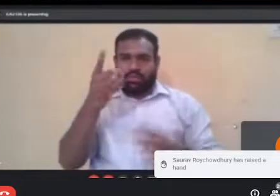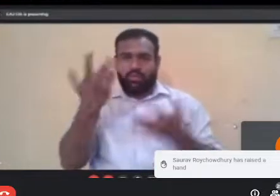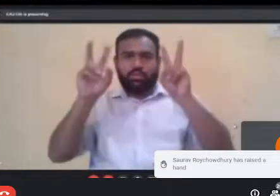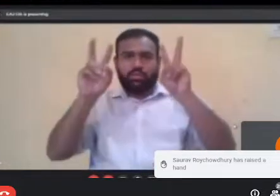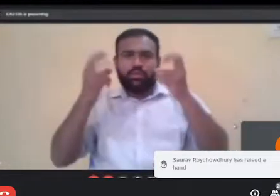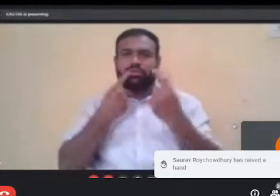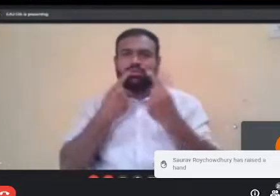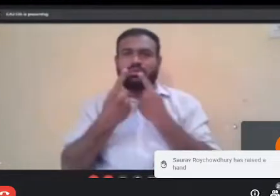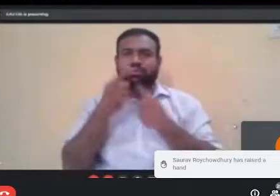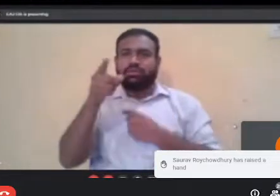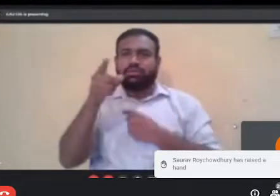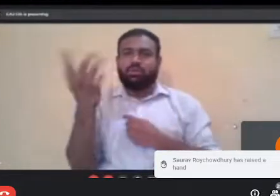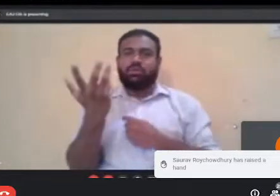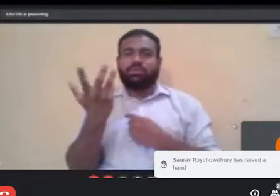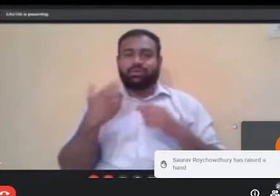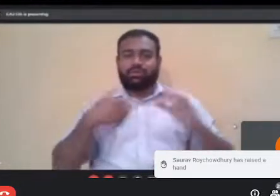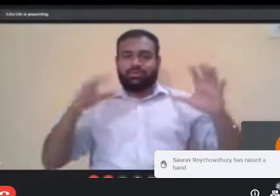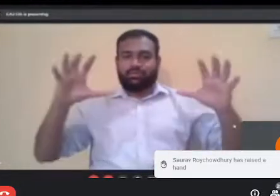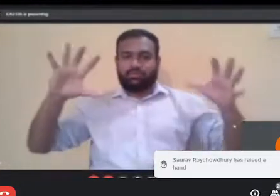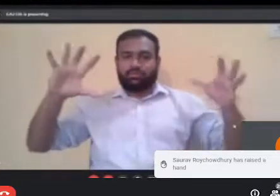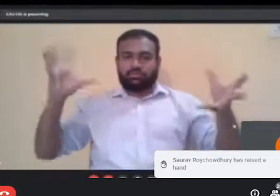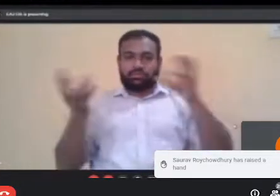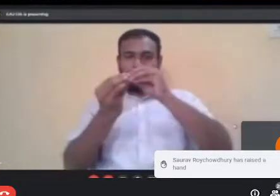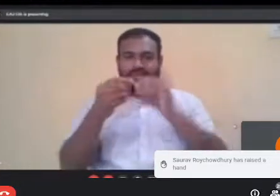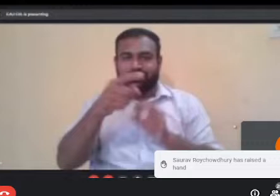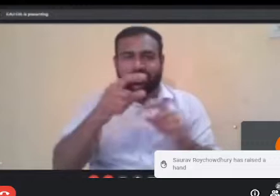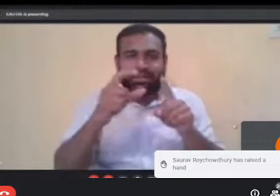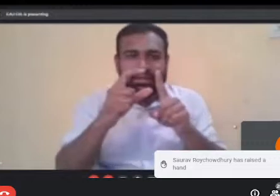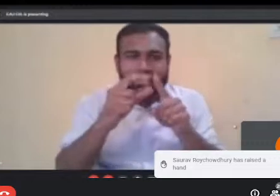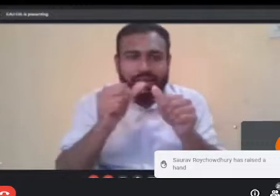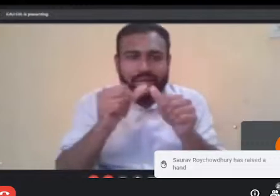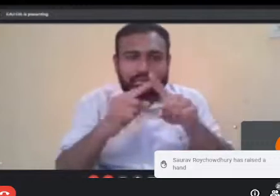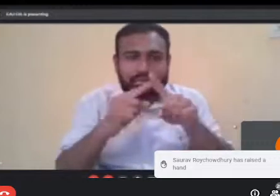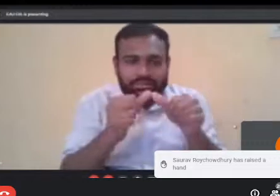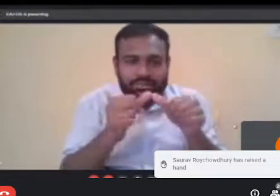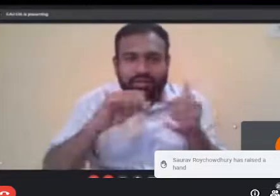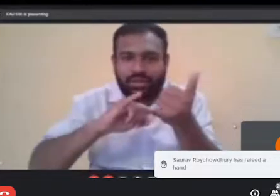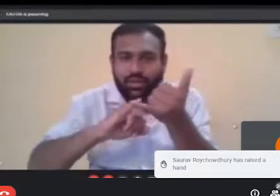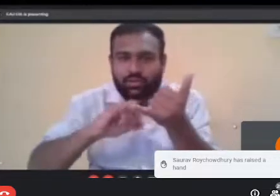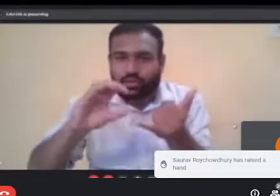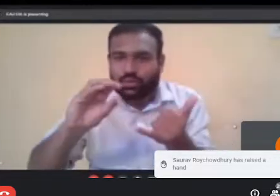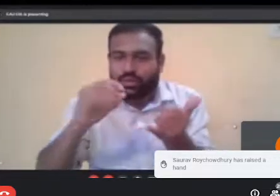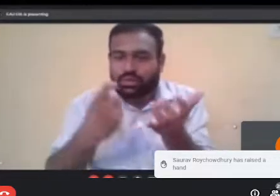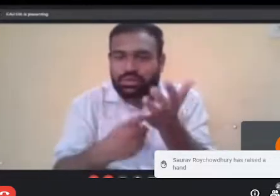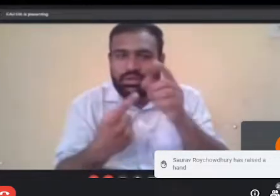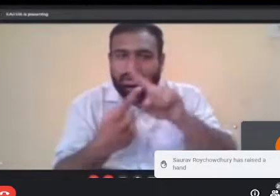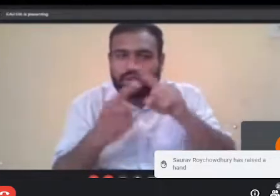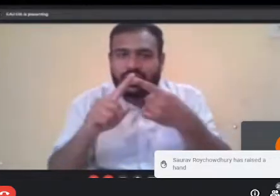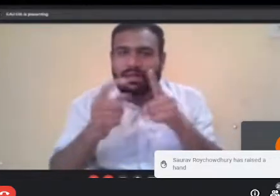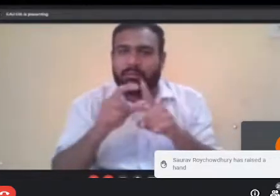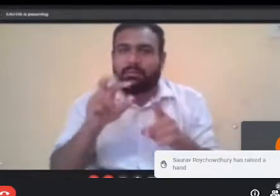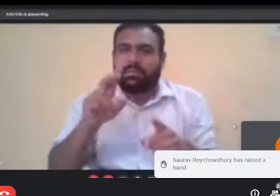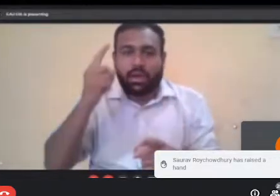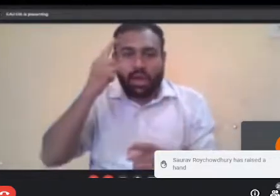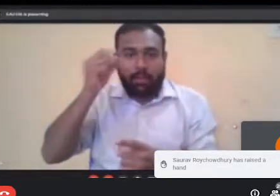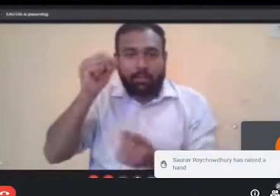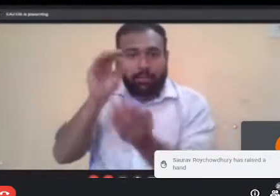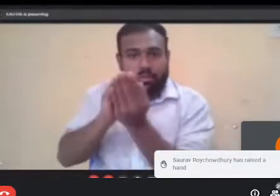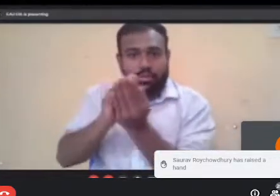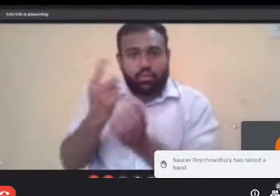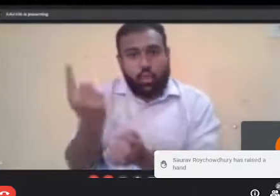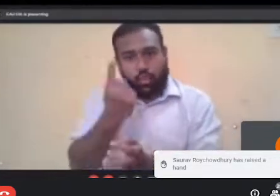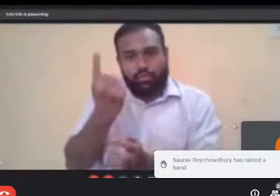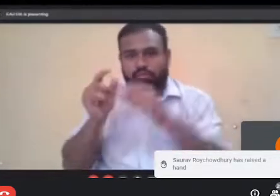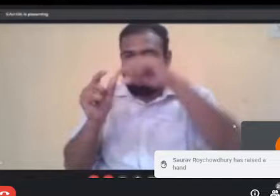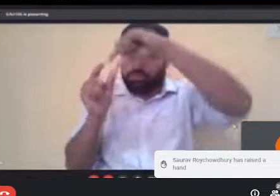want to go for a topic like which topic we are going to talk, so all together we have to go for the data scoreboard, where we have to